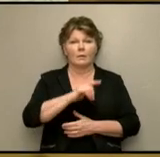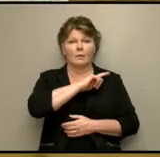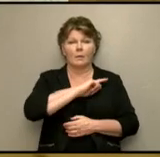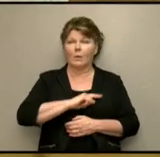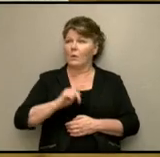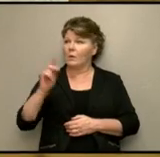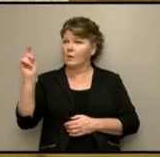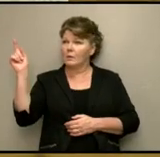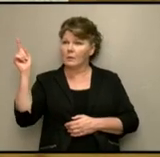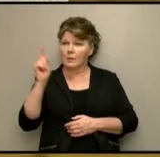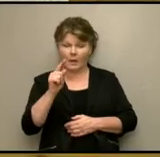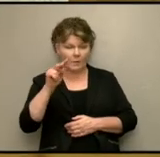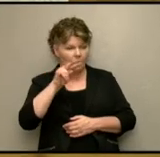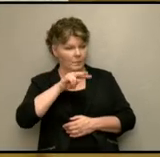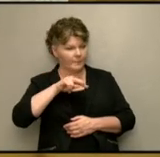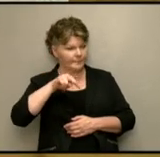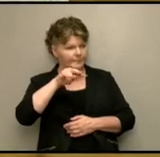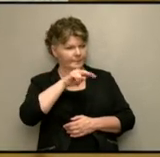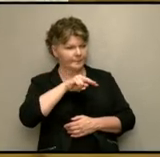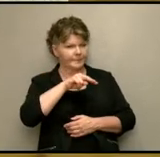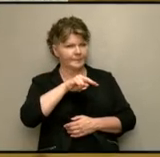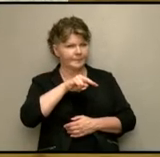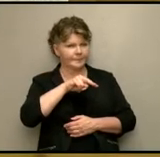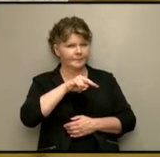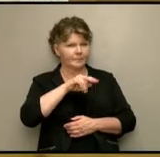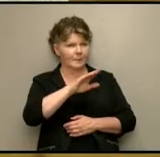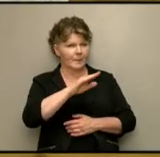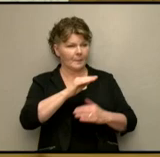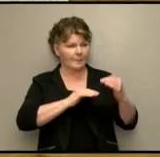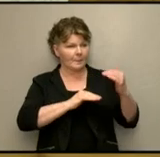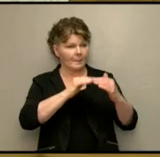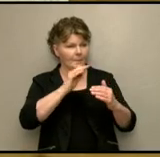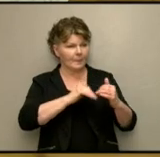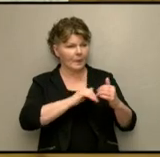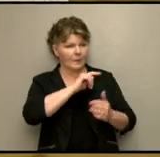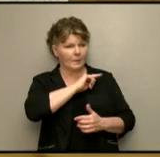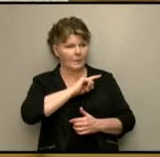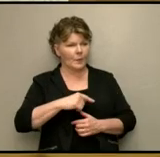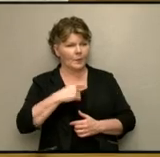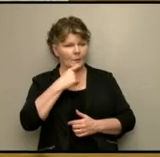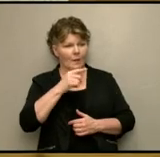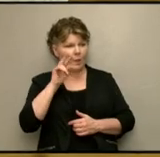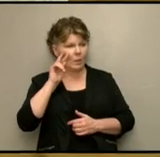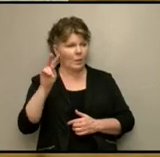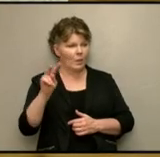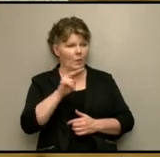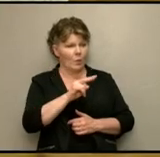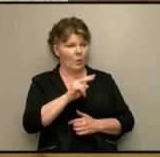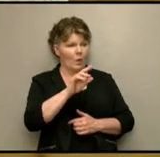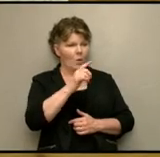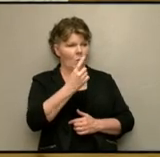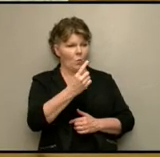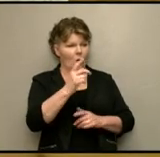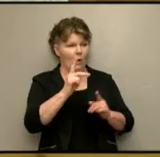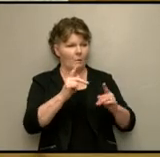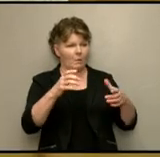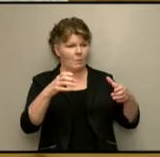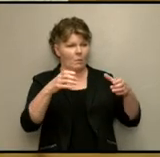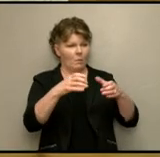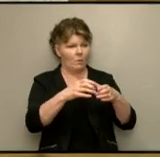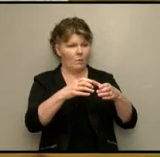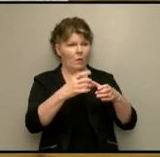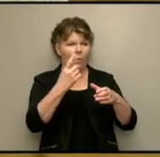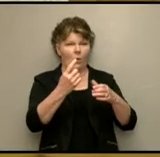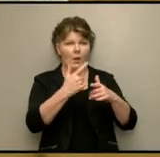down to see the city and the tower which the children of men had built. And the Lord said, "Behold, they are one people, and they have all